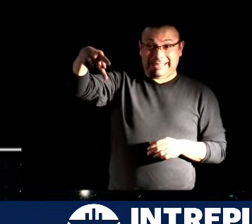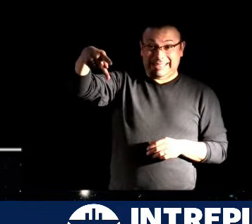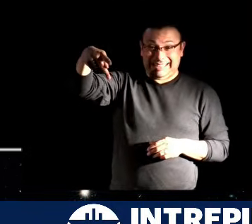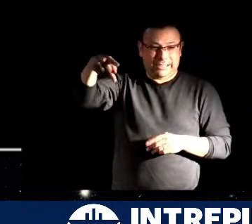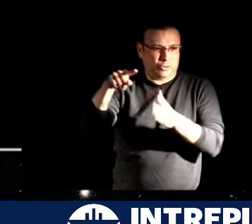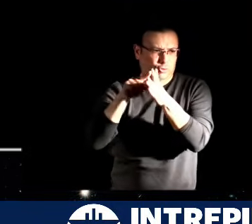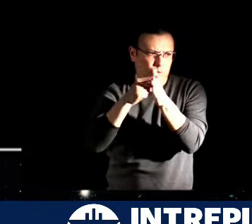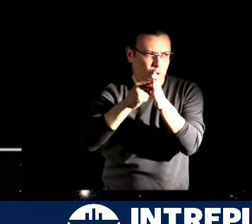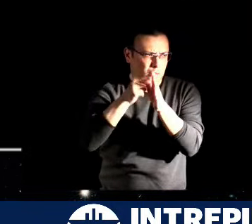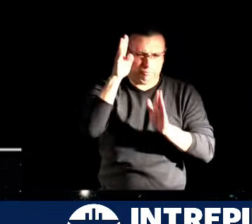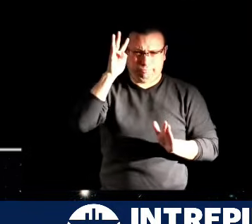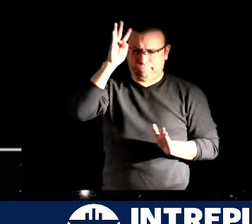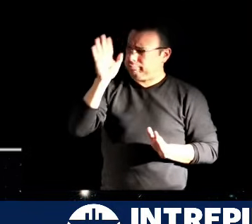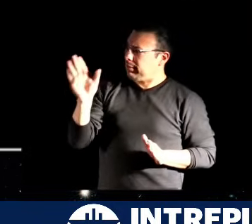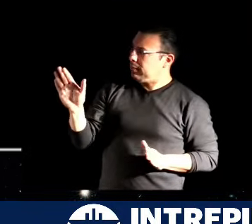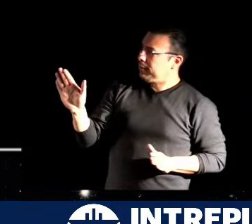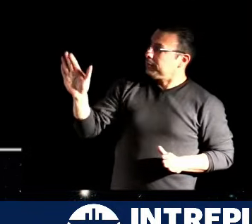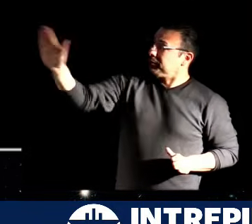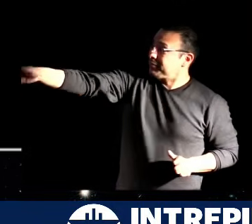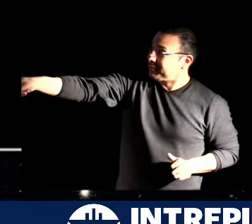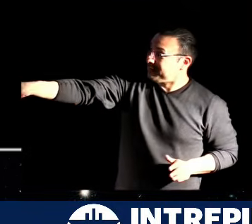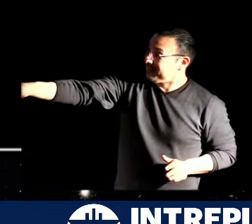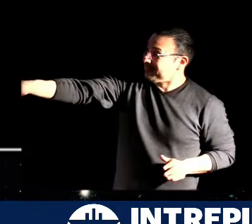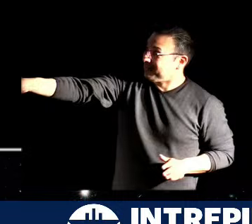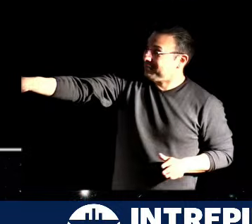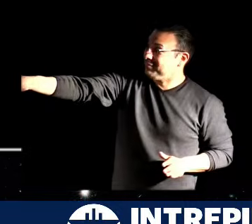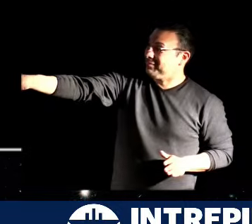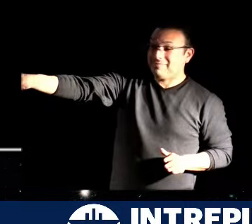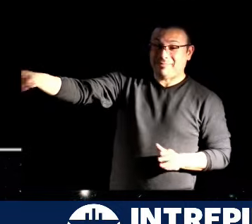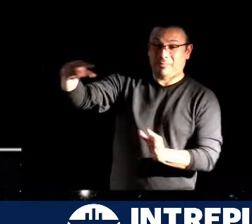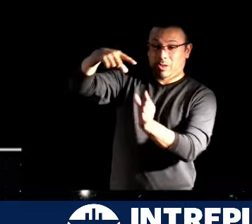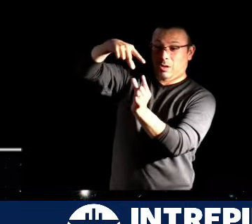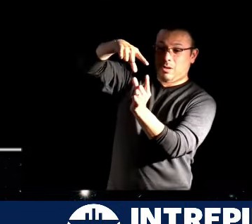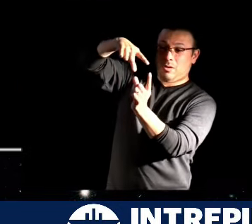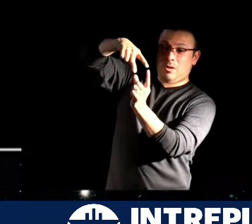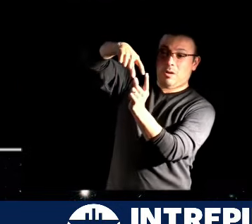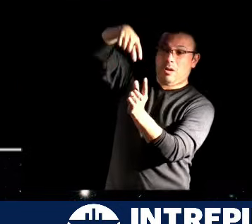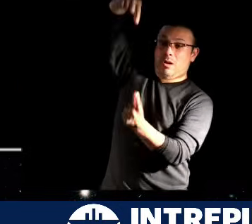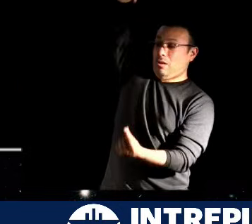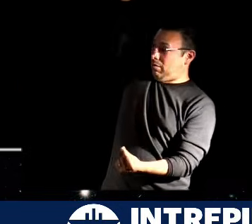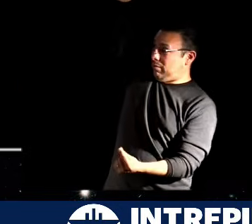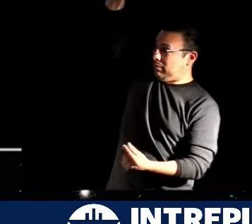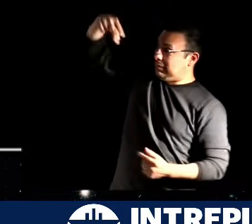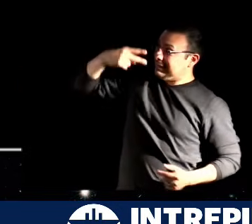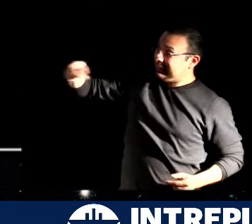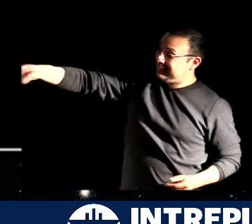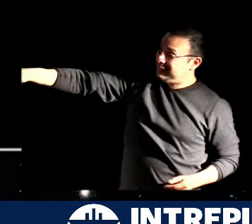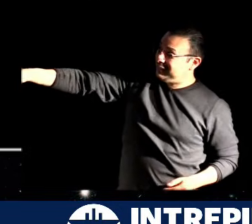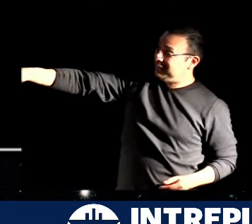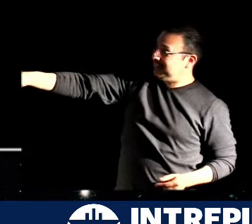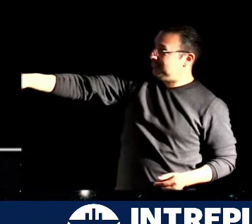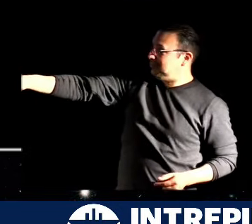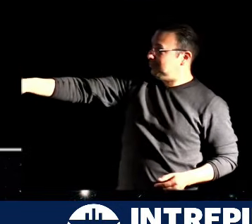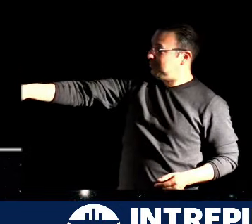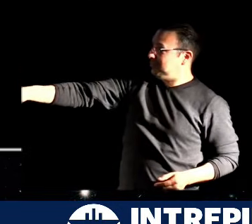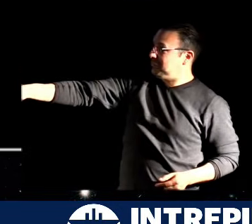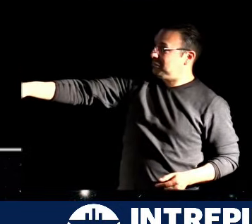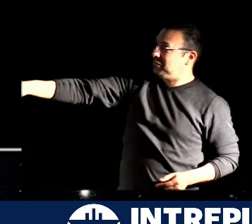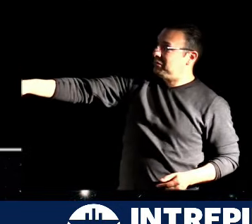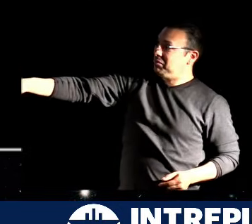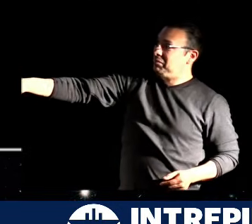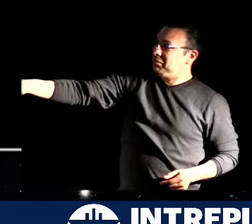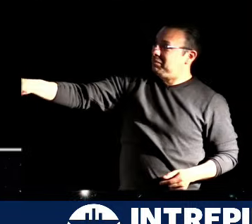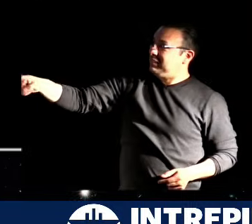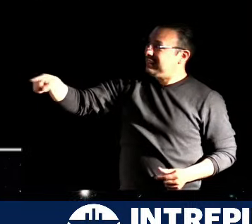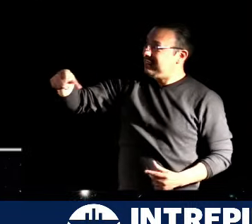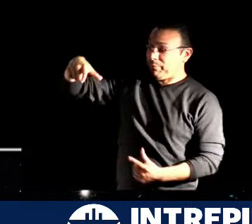left, that's the probe as it was originally designed. You see this large triangle here at the top.